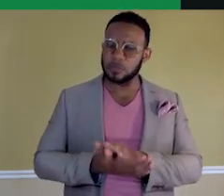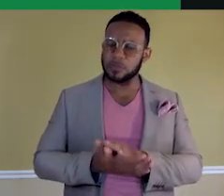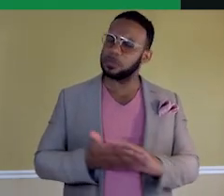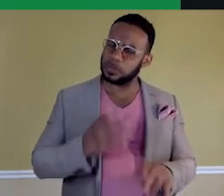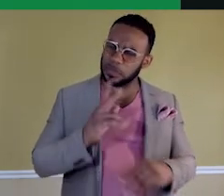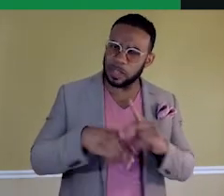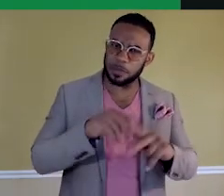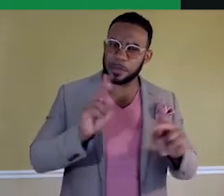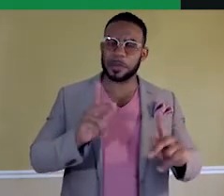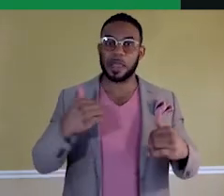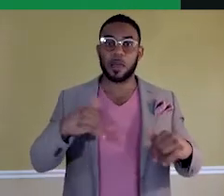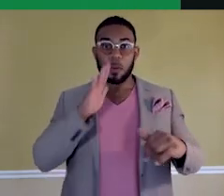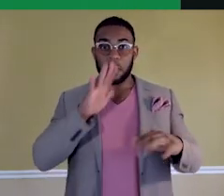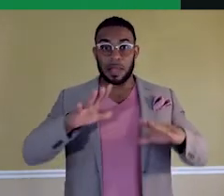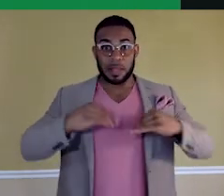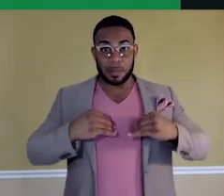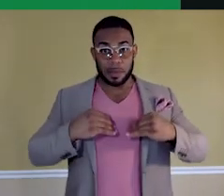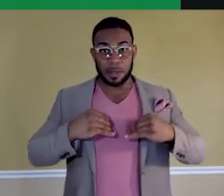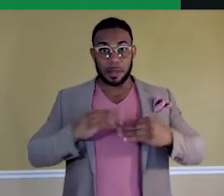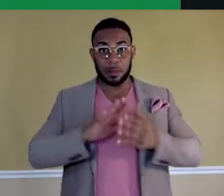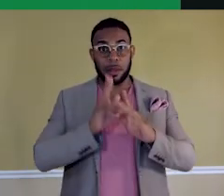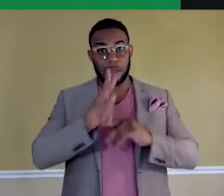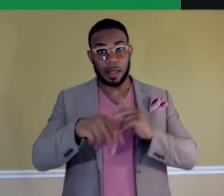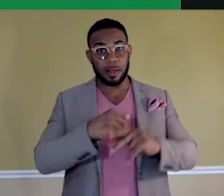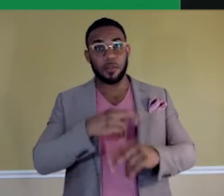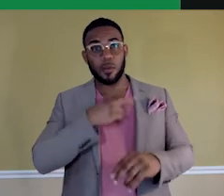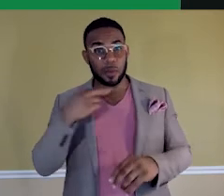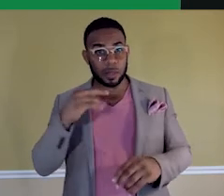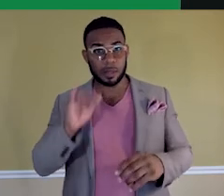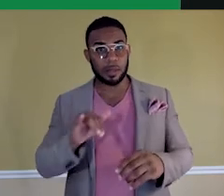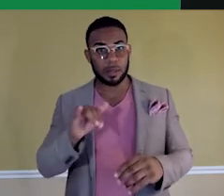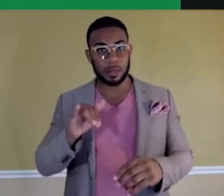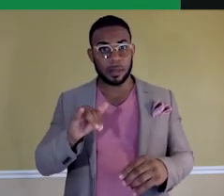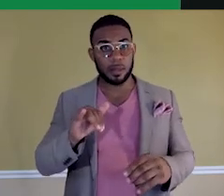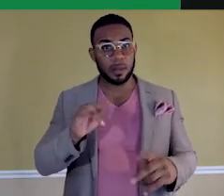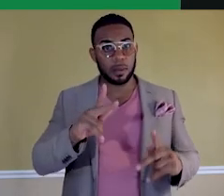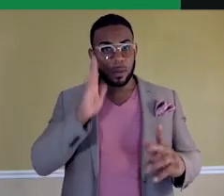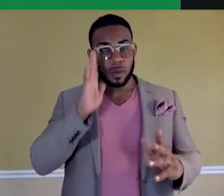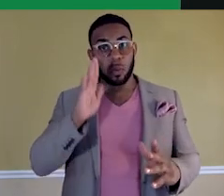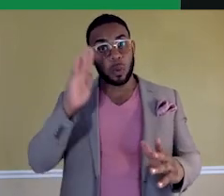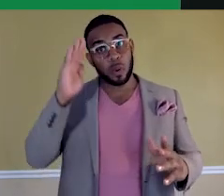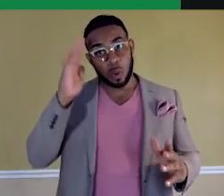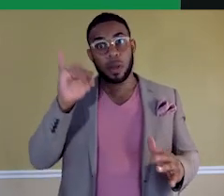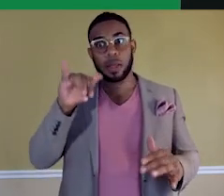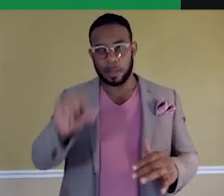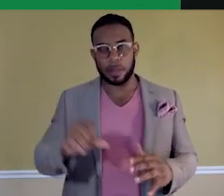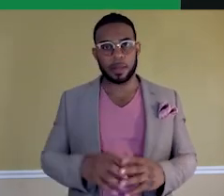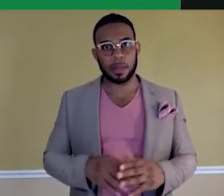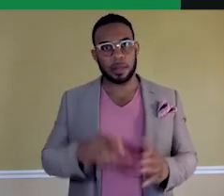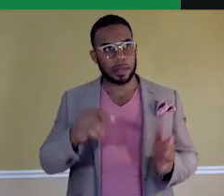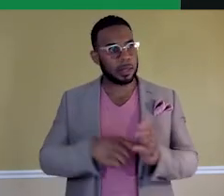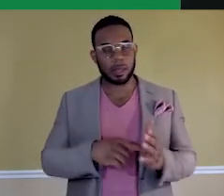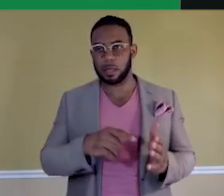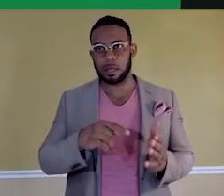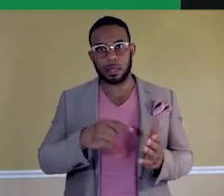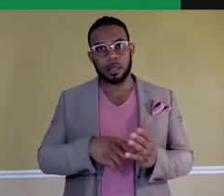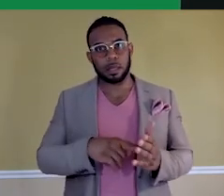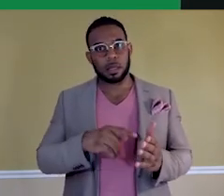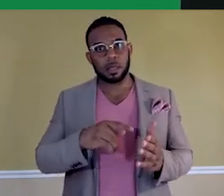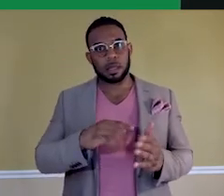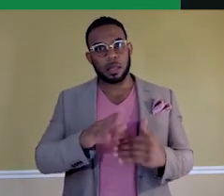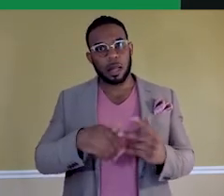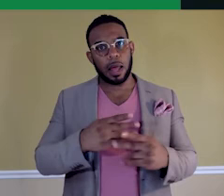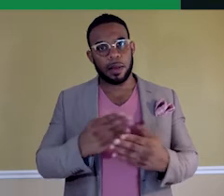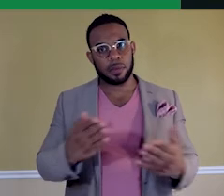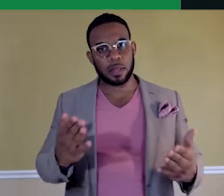the kind of people that will be accepted, become the kind of race that people would know, yes, these people are this kind